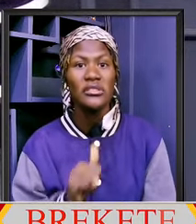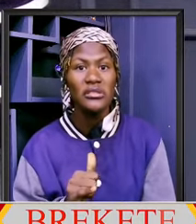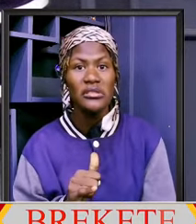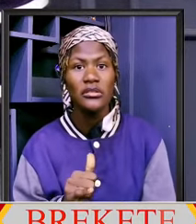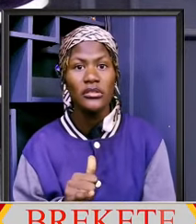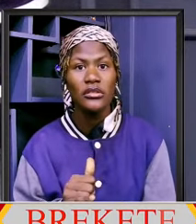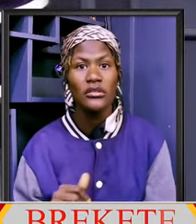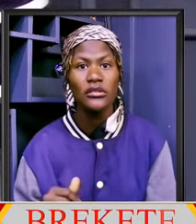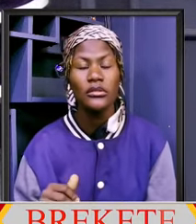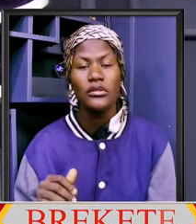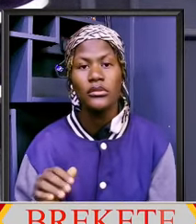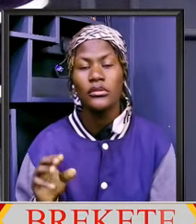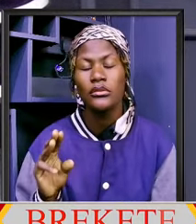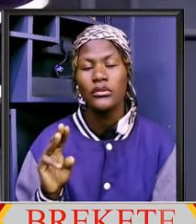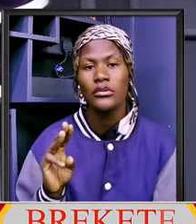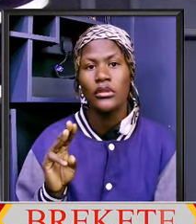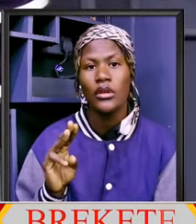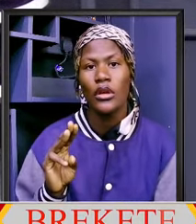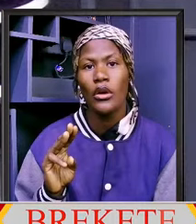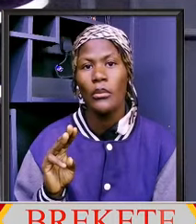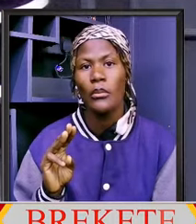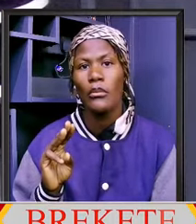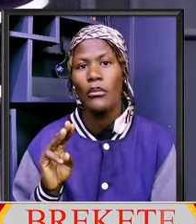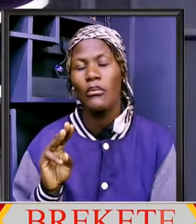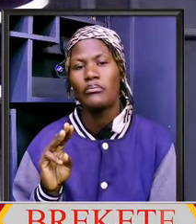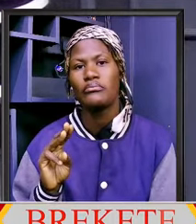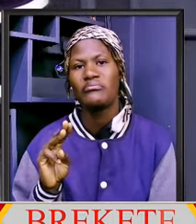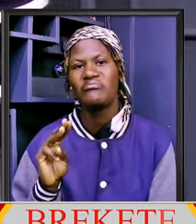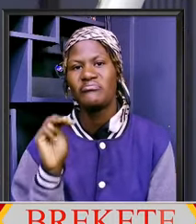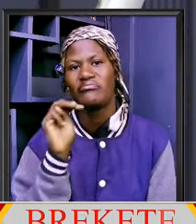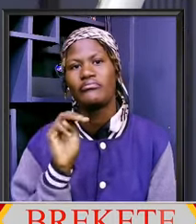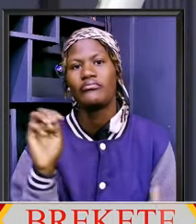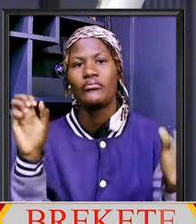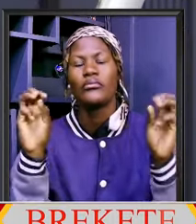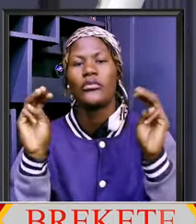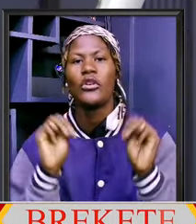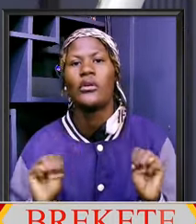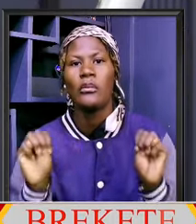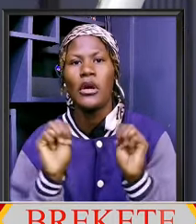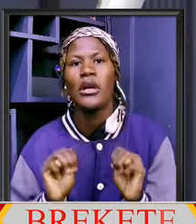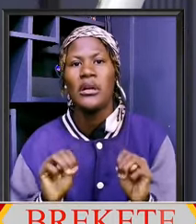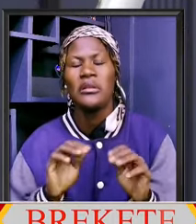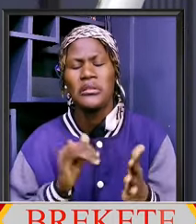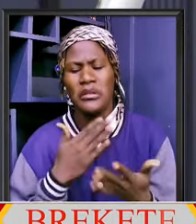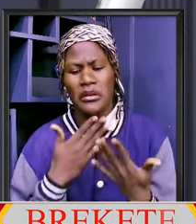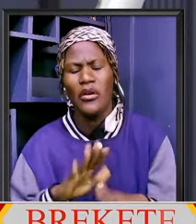The day where lazy man they fear. Thank God, say all the public holiday don't finish.